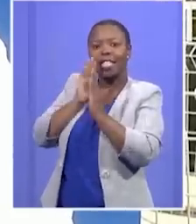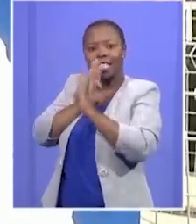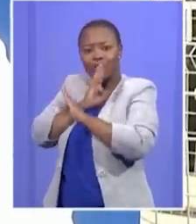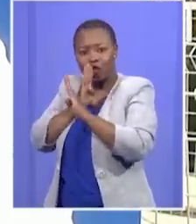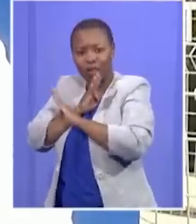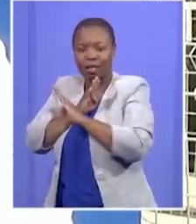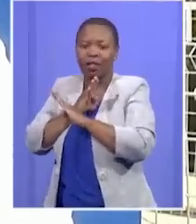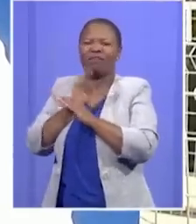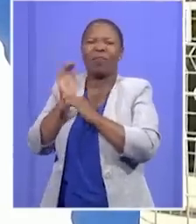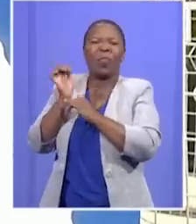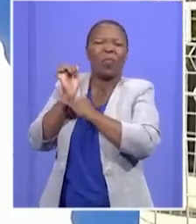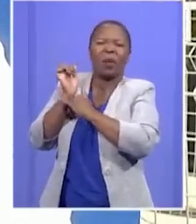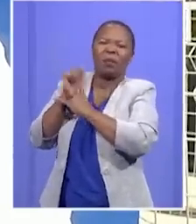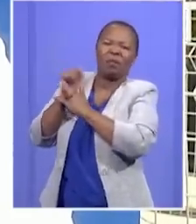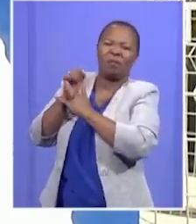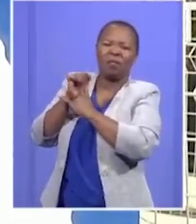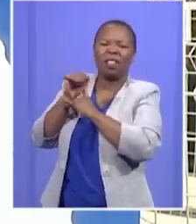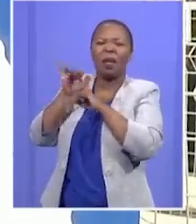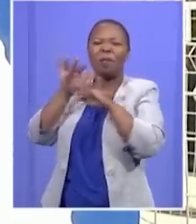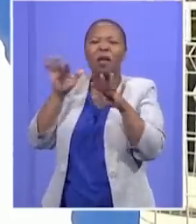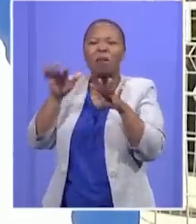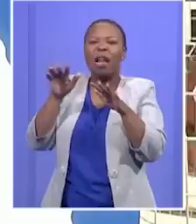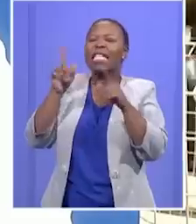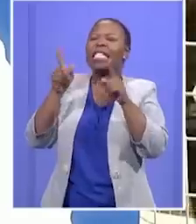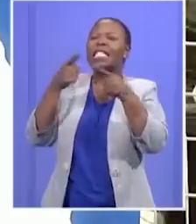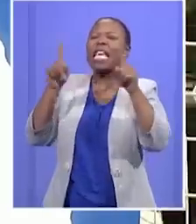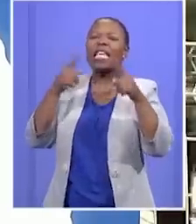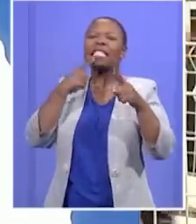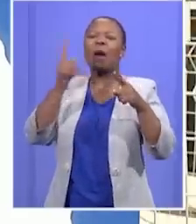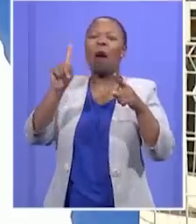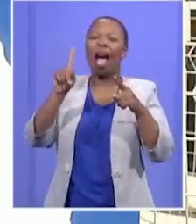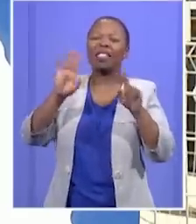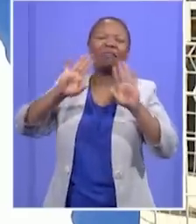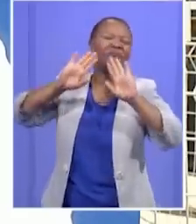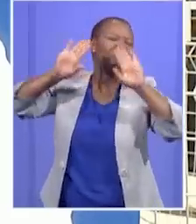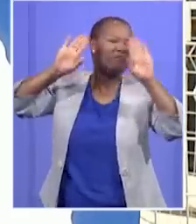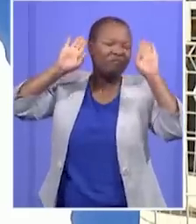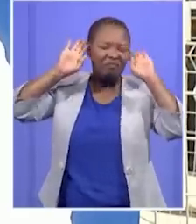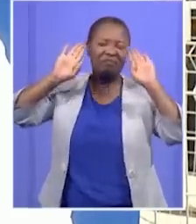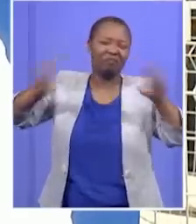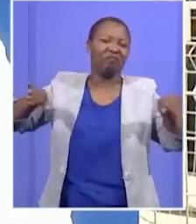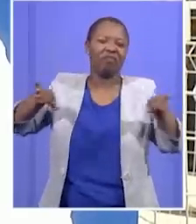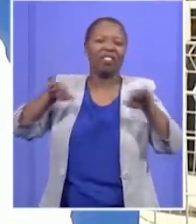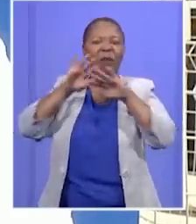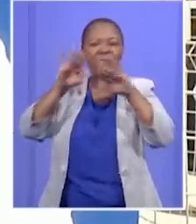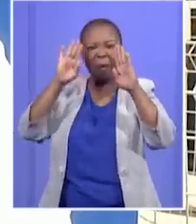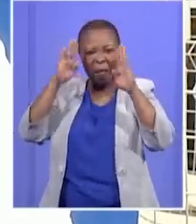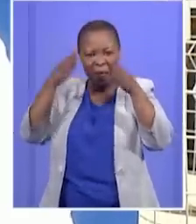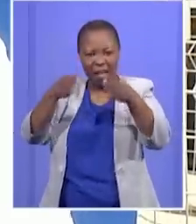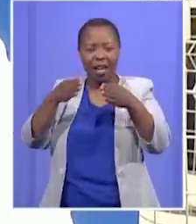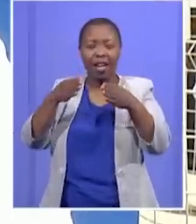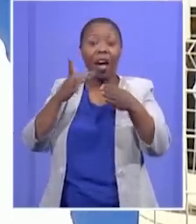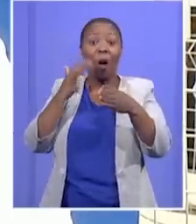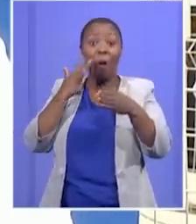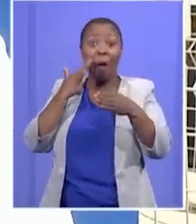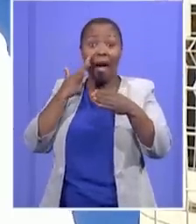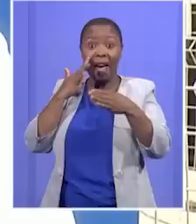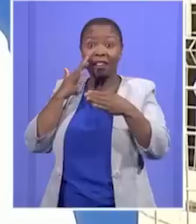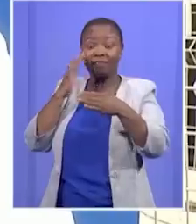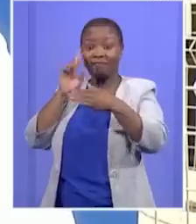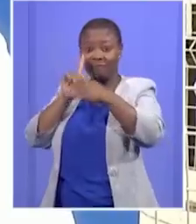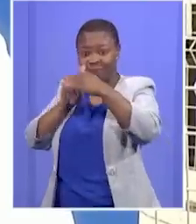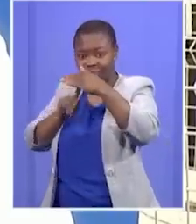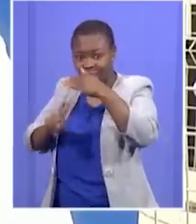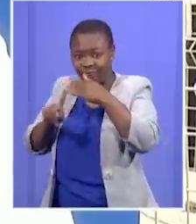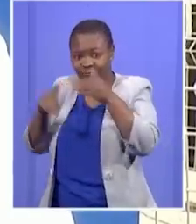noise in the singing, never mind how subdued people are. When they get into the ballot,